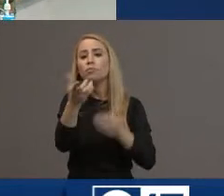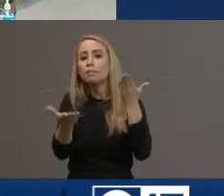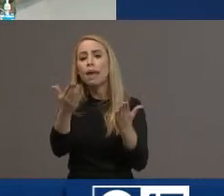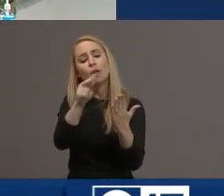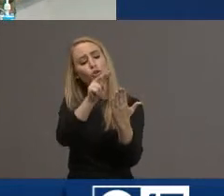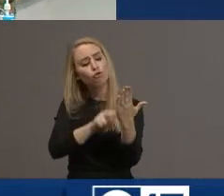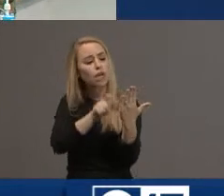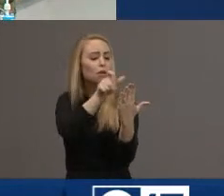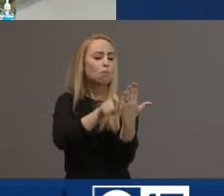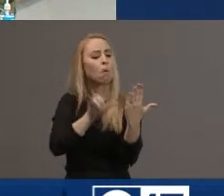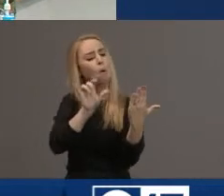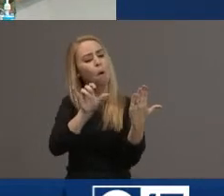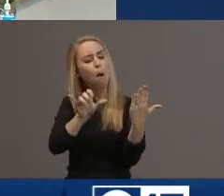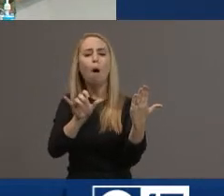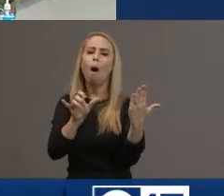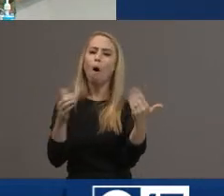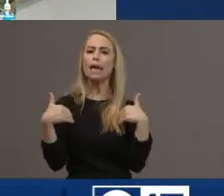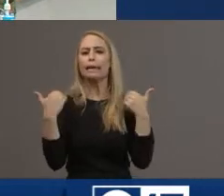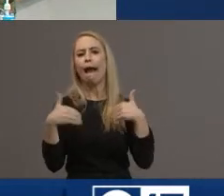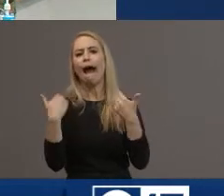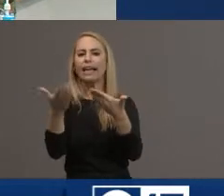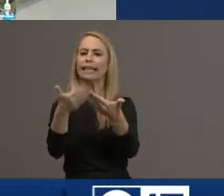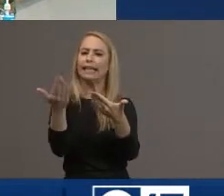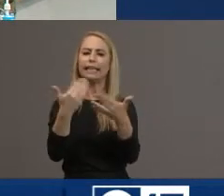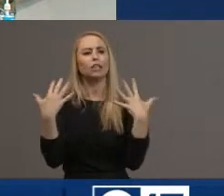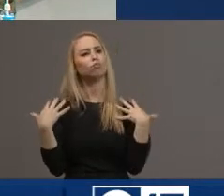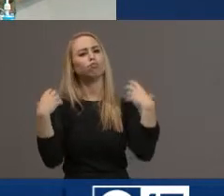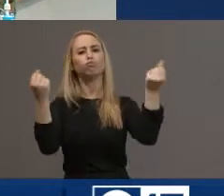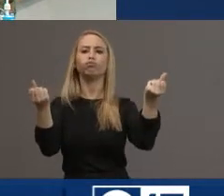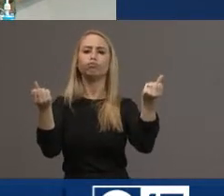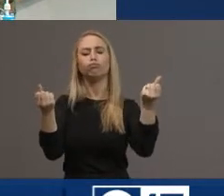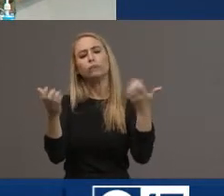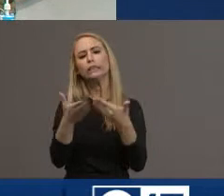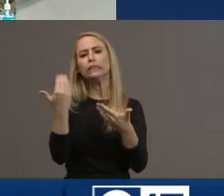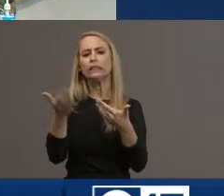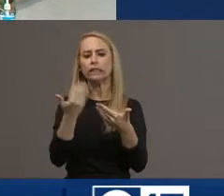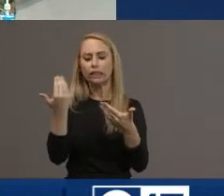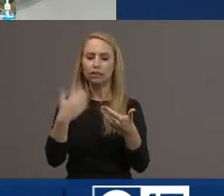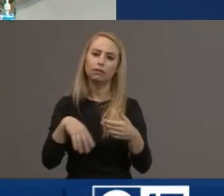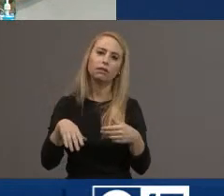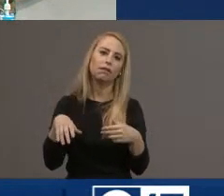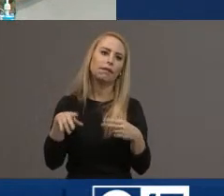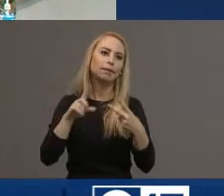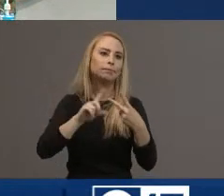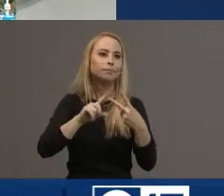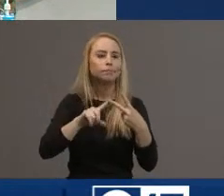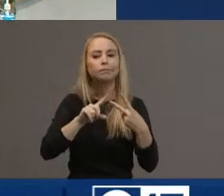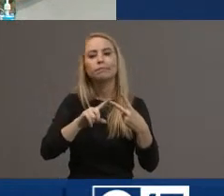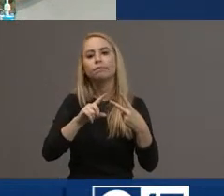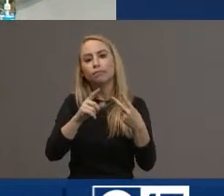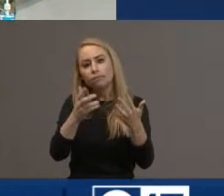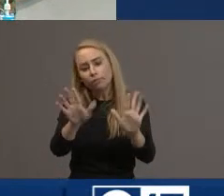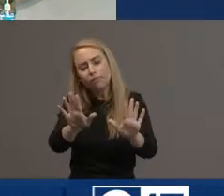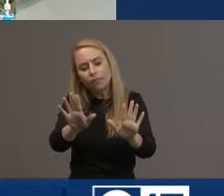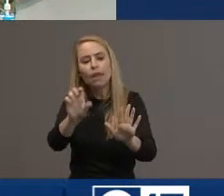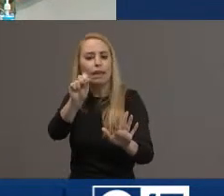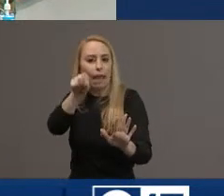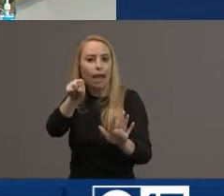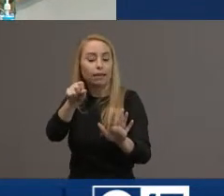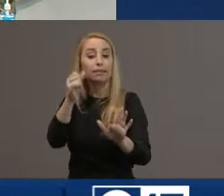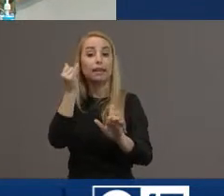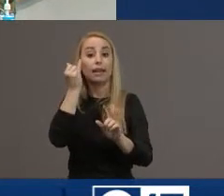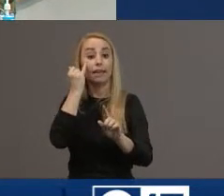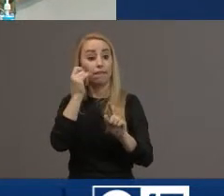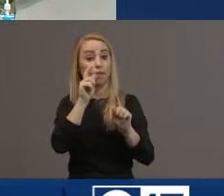people do recover from this. And when they go to the hospital, more often than not, they do recover, although we